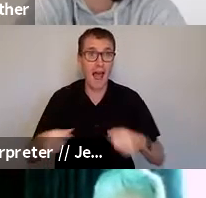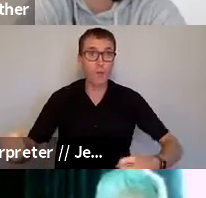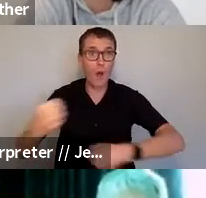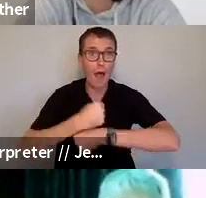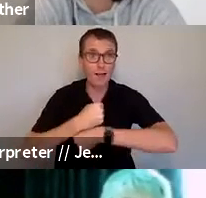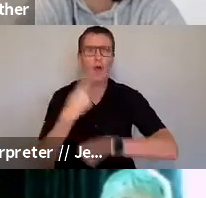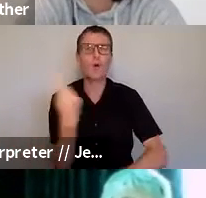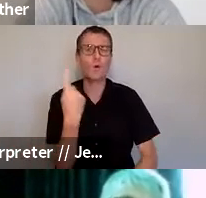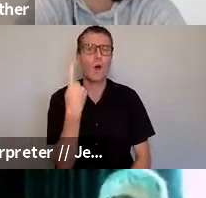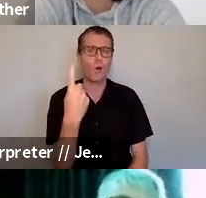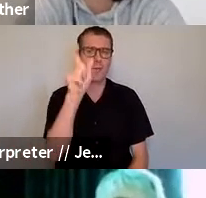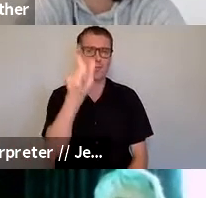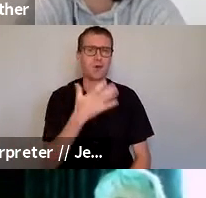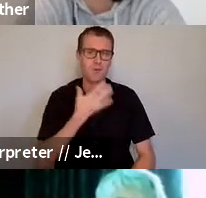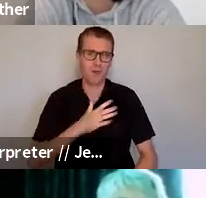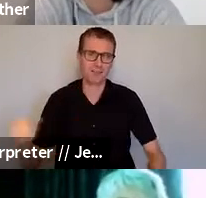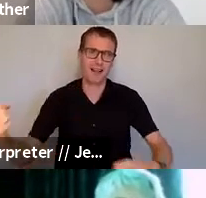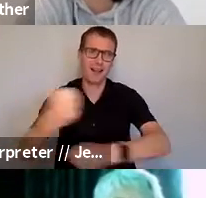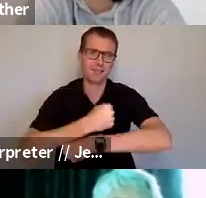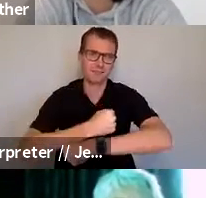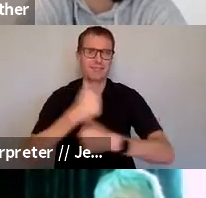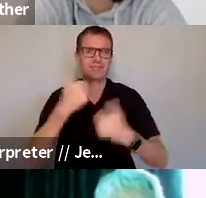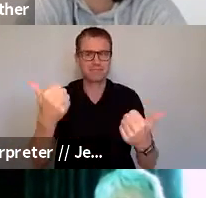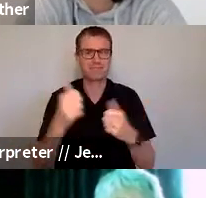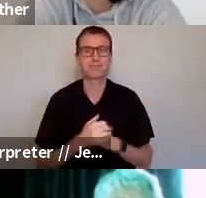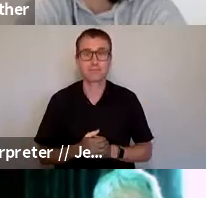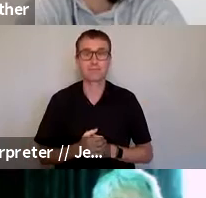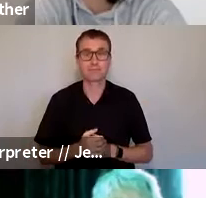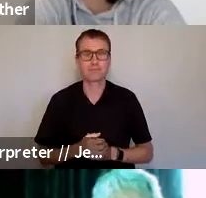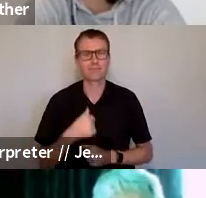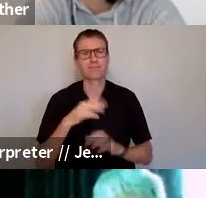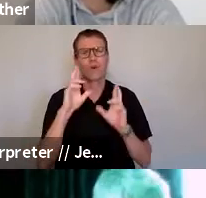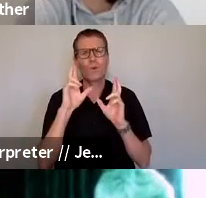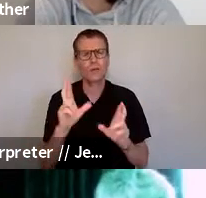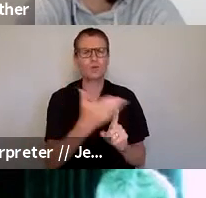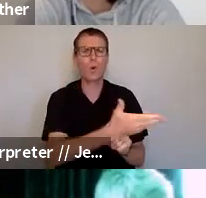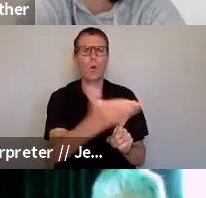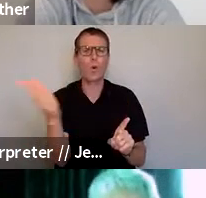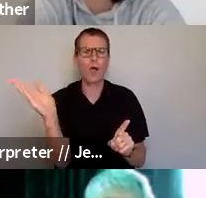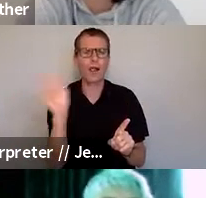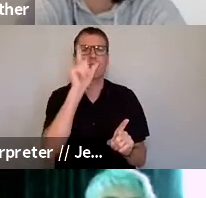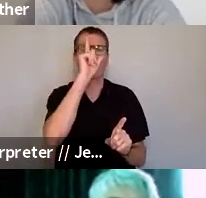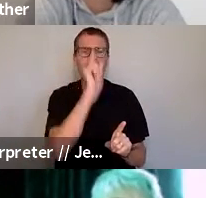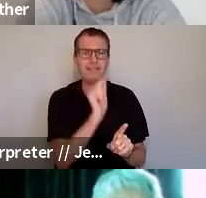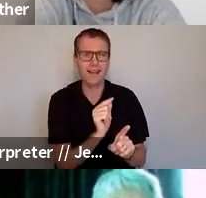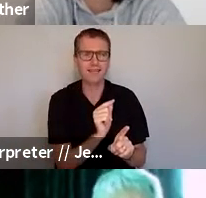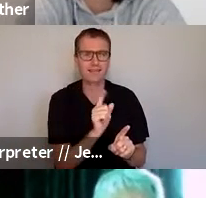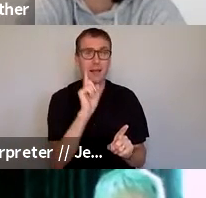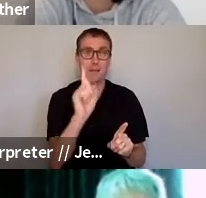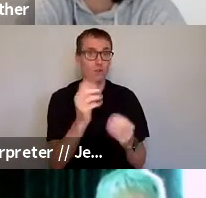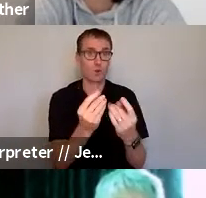And it would be great if everybody else on the call, I wish we had time to invite you all to say this, but I think we would be here for some